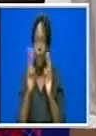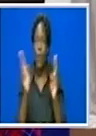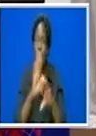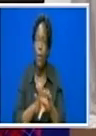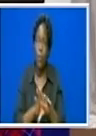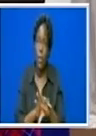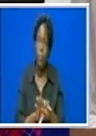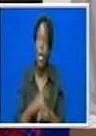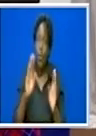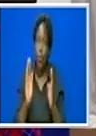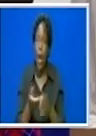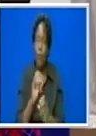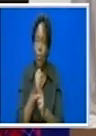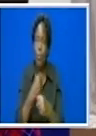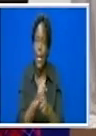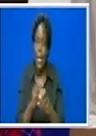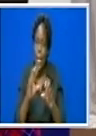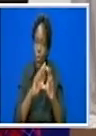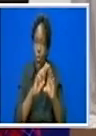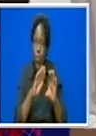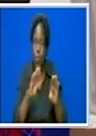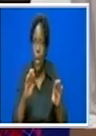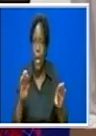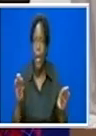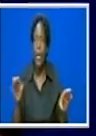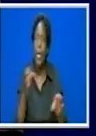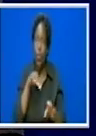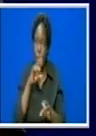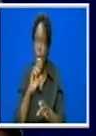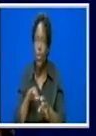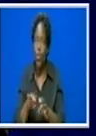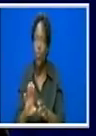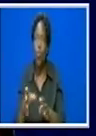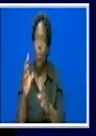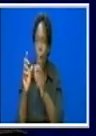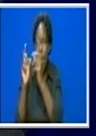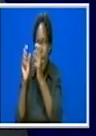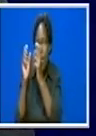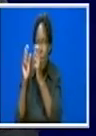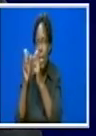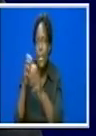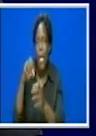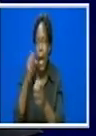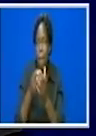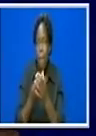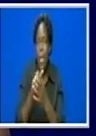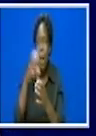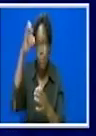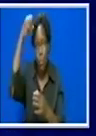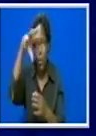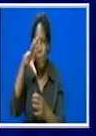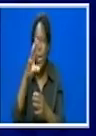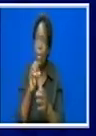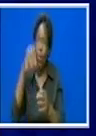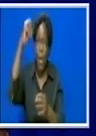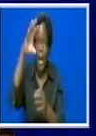You have to make it straight so that your images appear beautiful as and it light yes reflects on